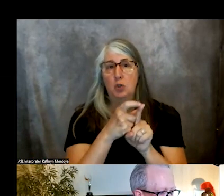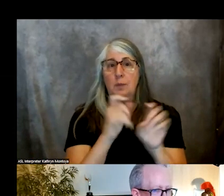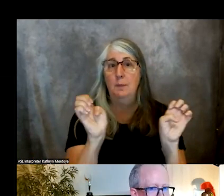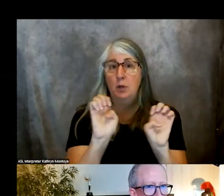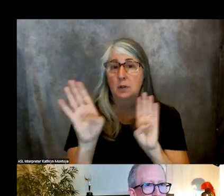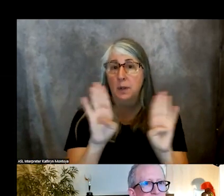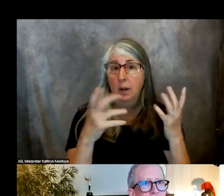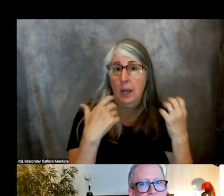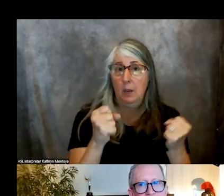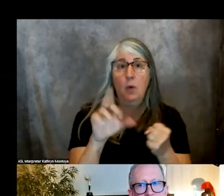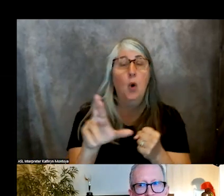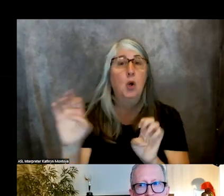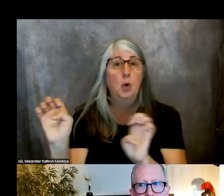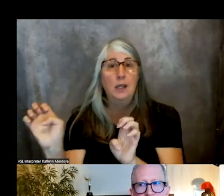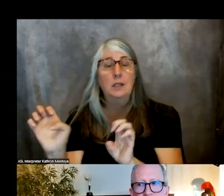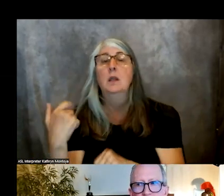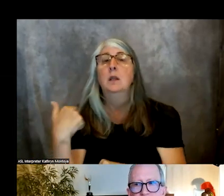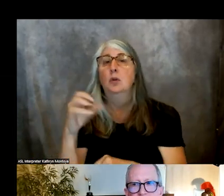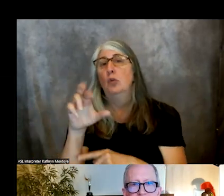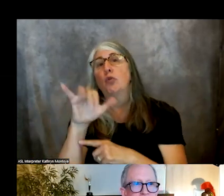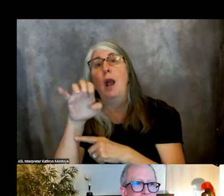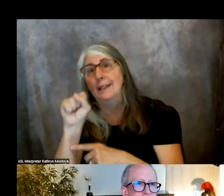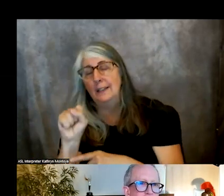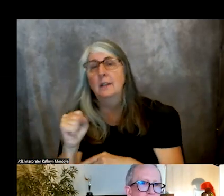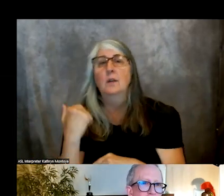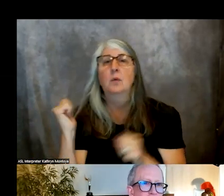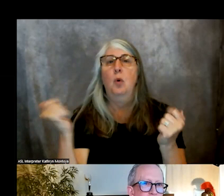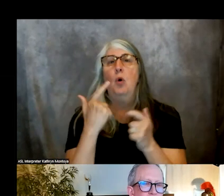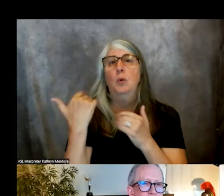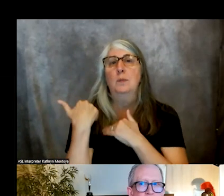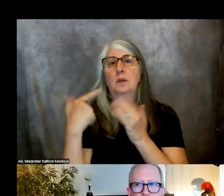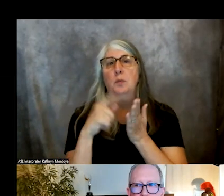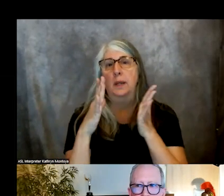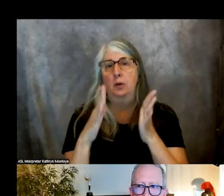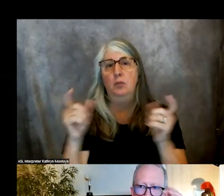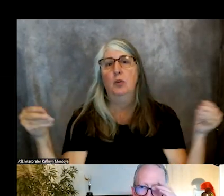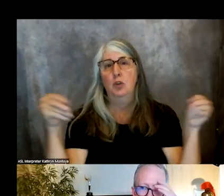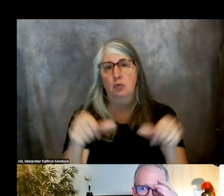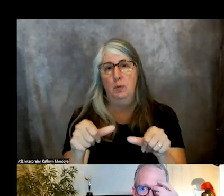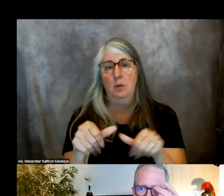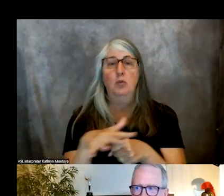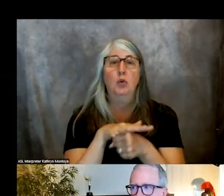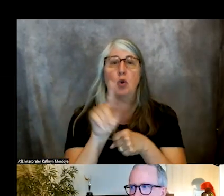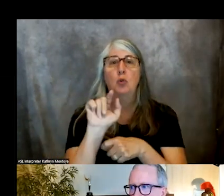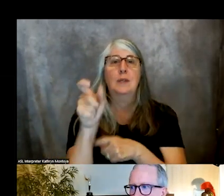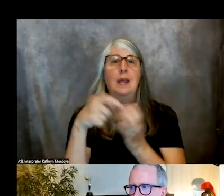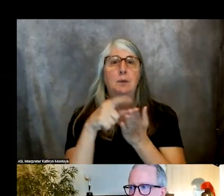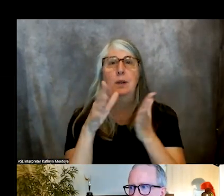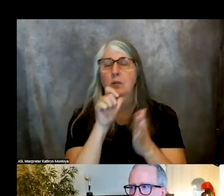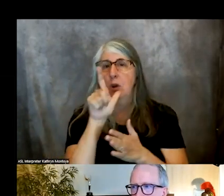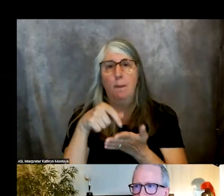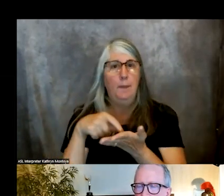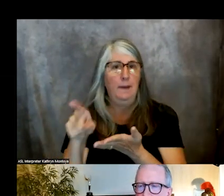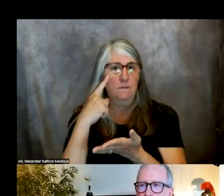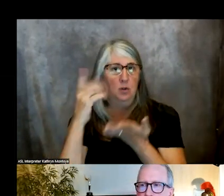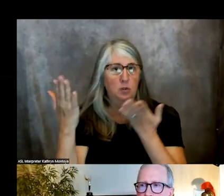behavioral health or crisis, that we get all responsible payers to contribute, so local taxpayers aren't paying for services delivered to